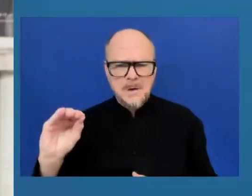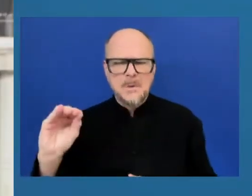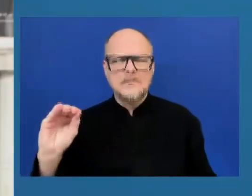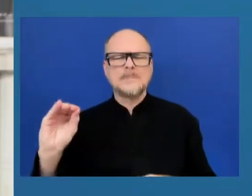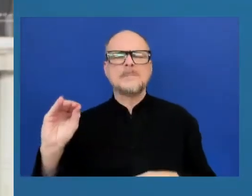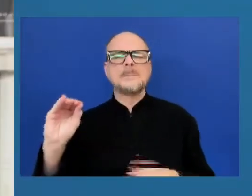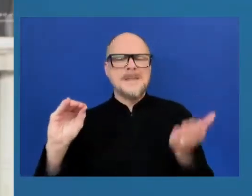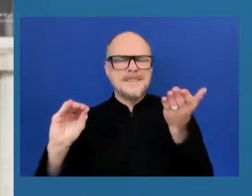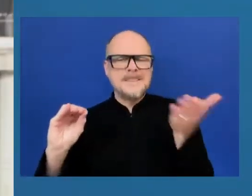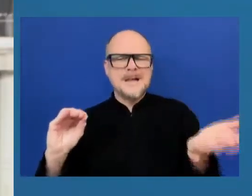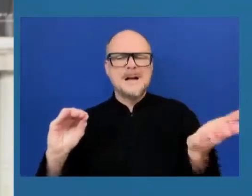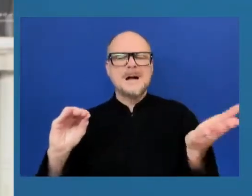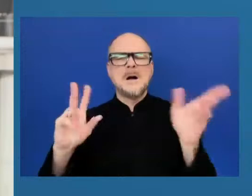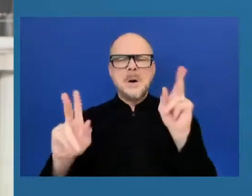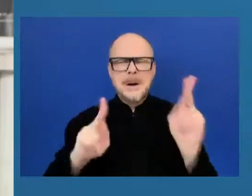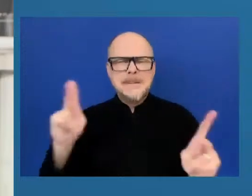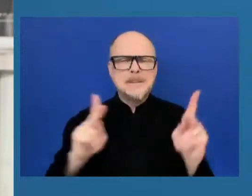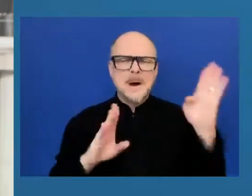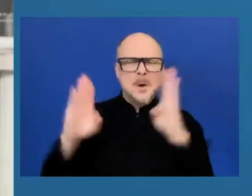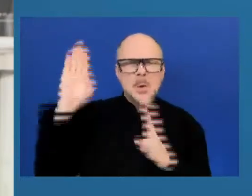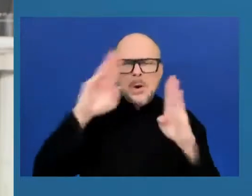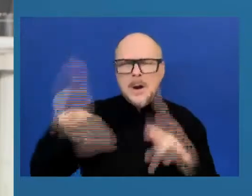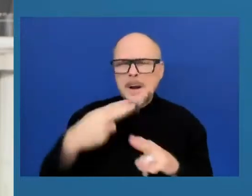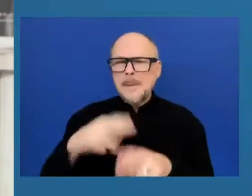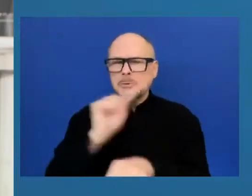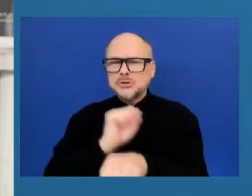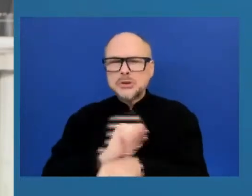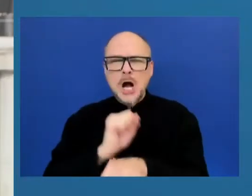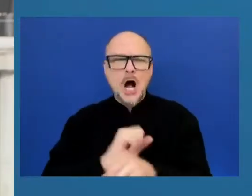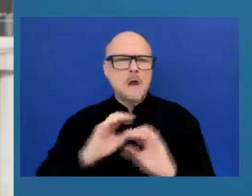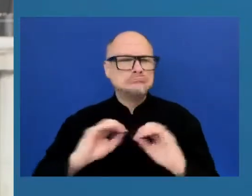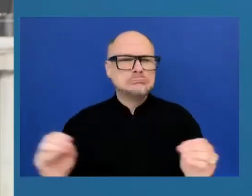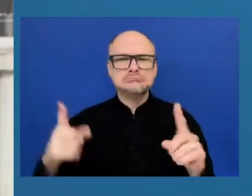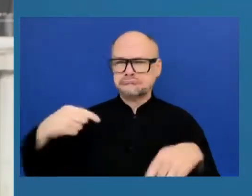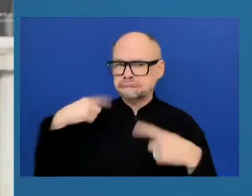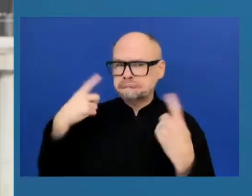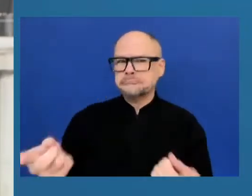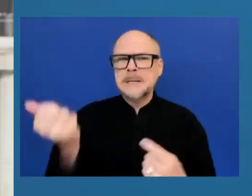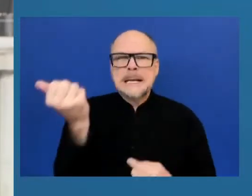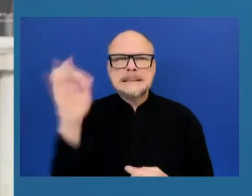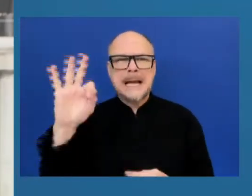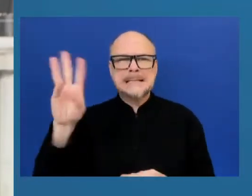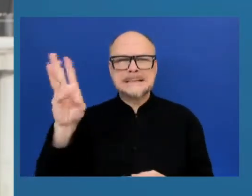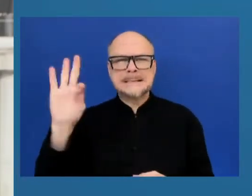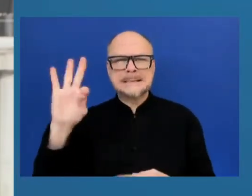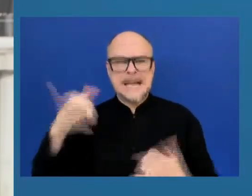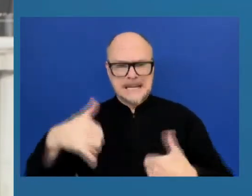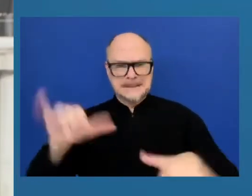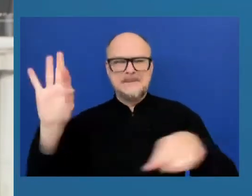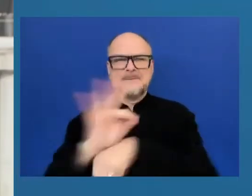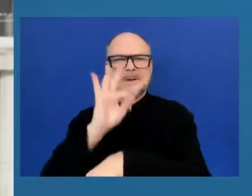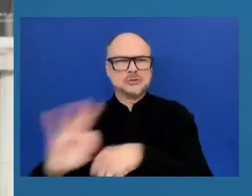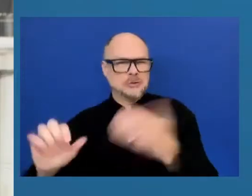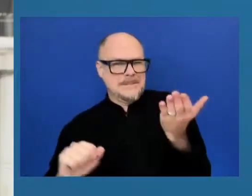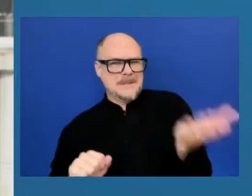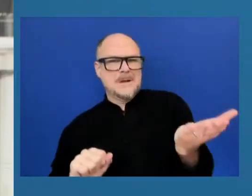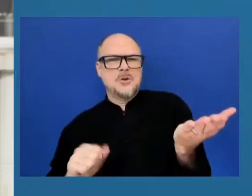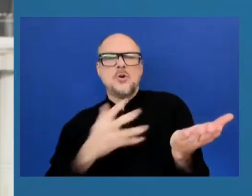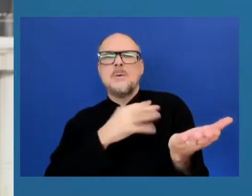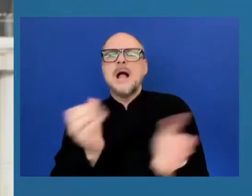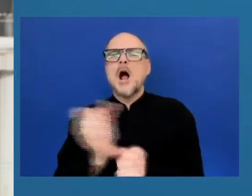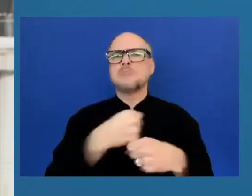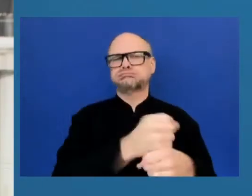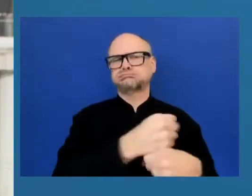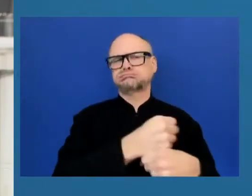operating successfully, safely since 1969. The oldest is still functioning right there. And thanks to these, we can generate all this power